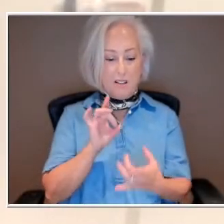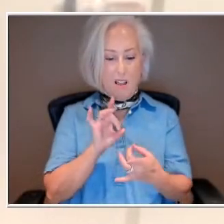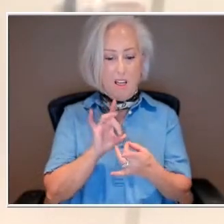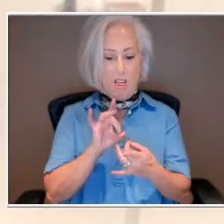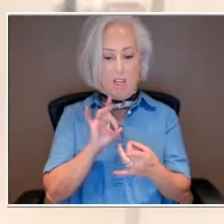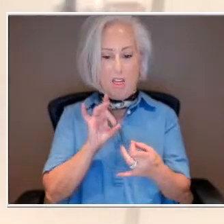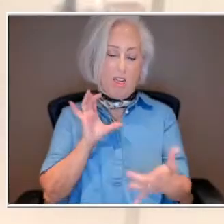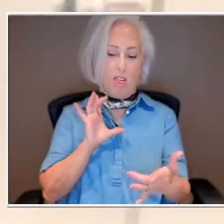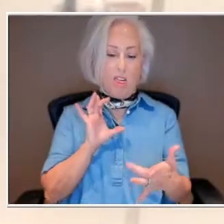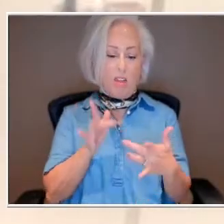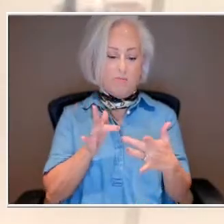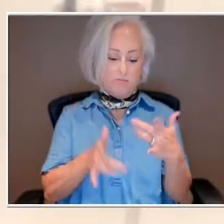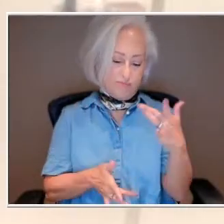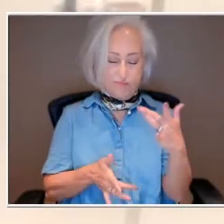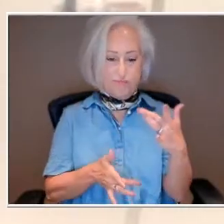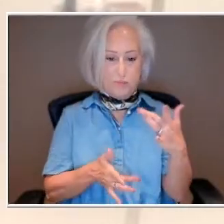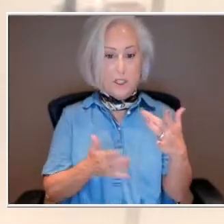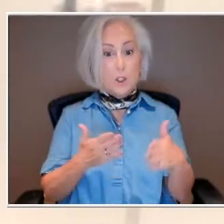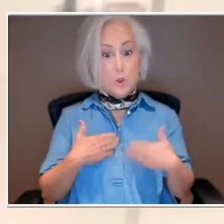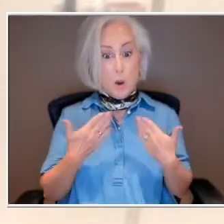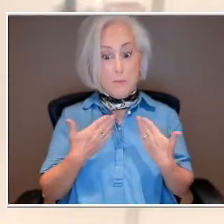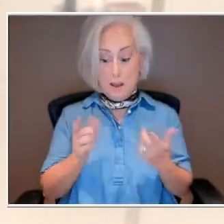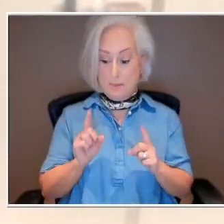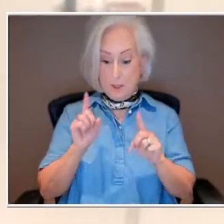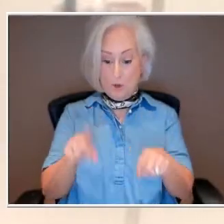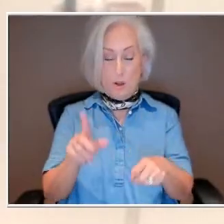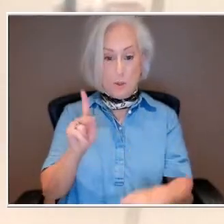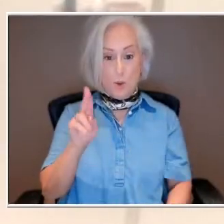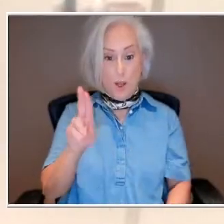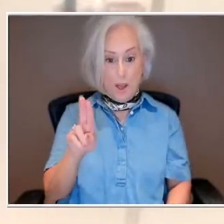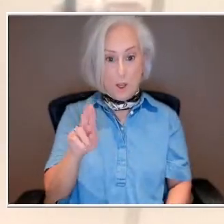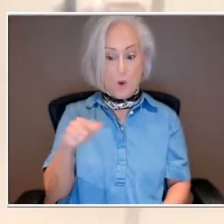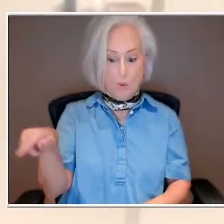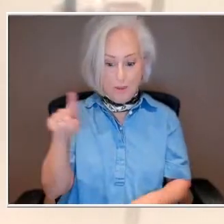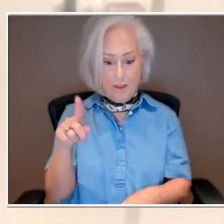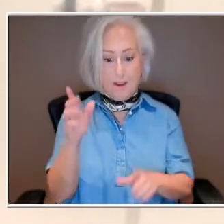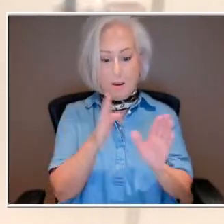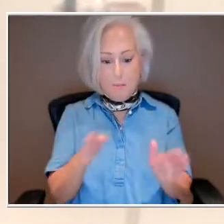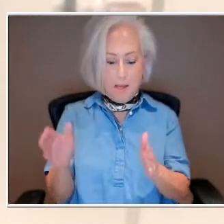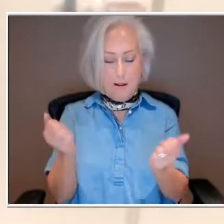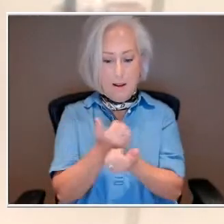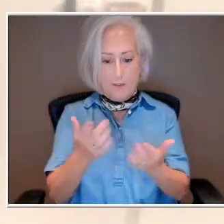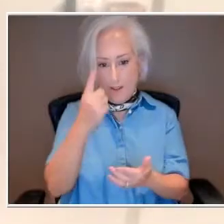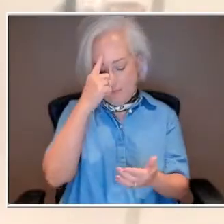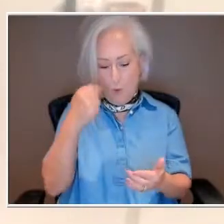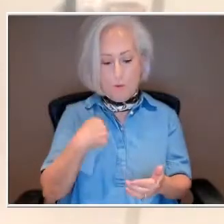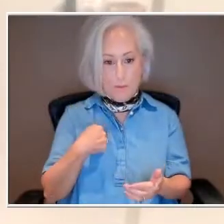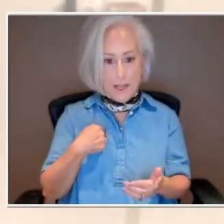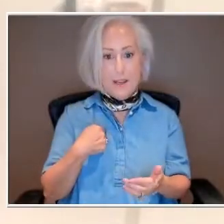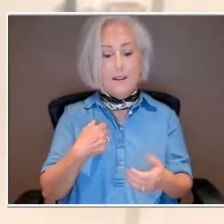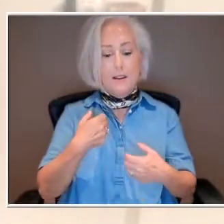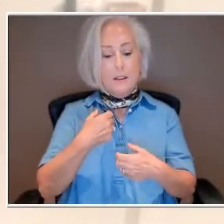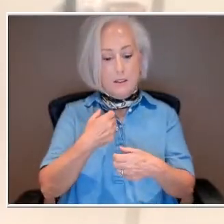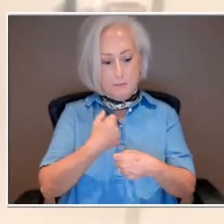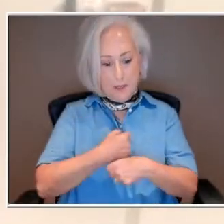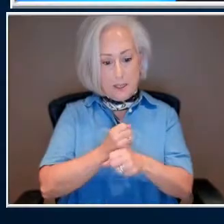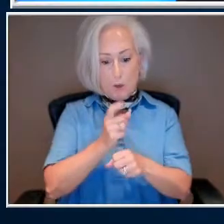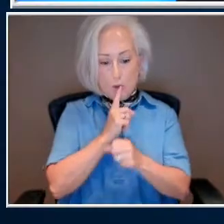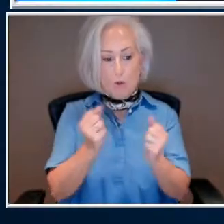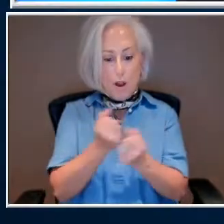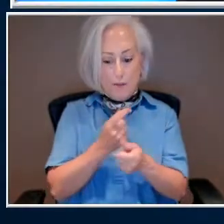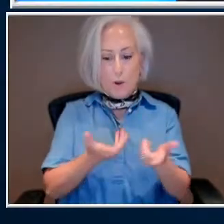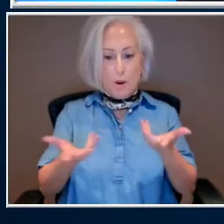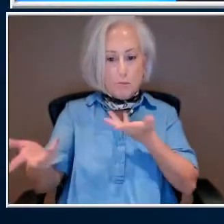So I was happy to come to KU when everything was all planned out for me and everybody talked to each other. It made my life a lot easier.